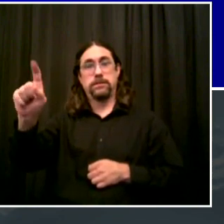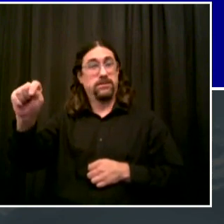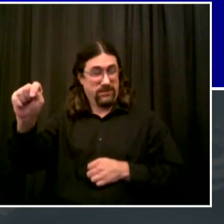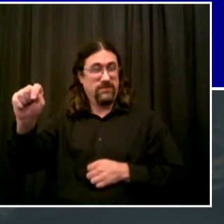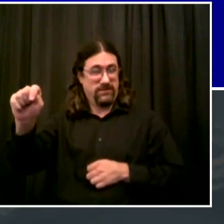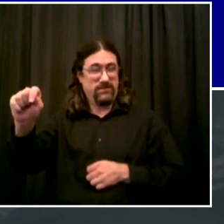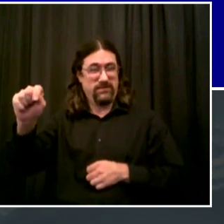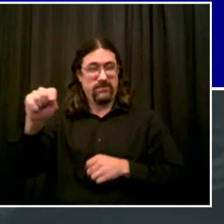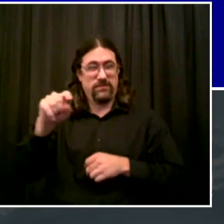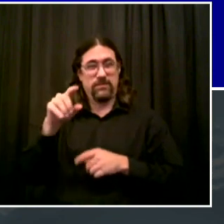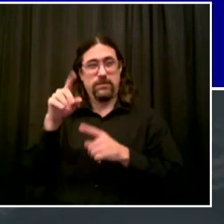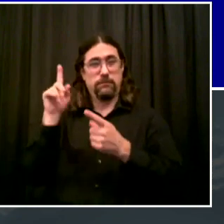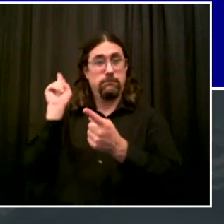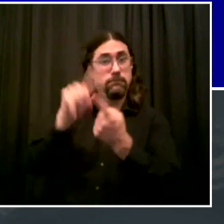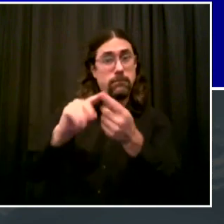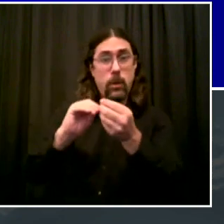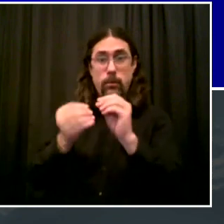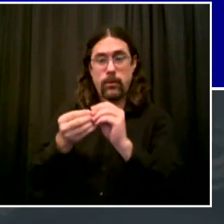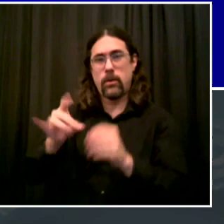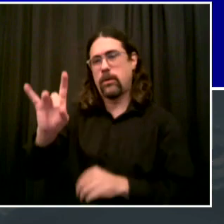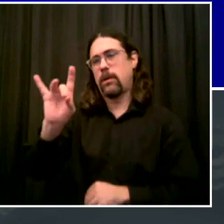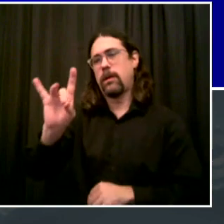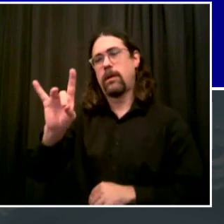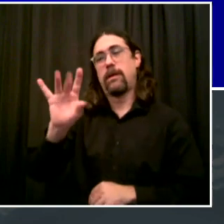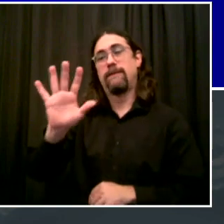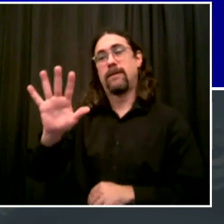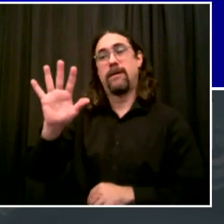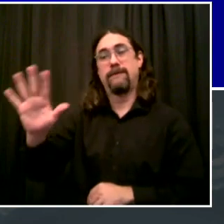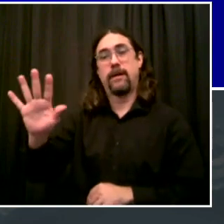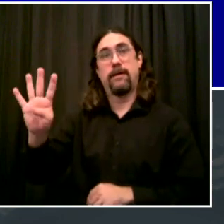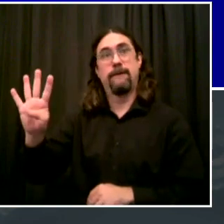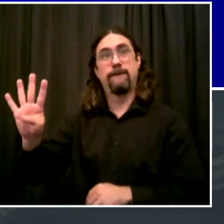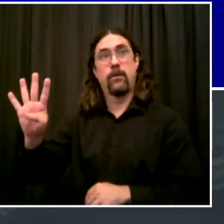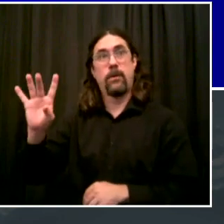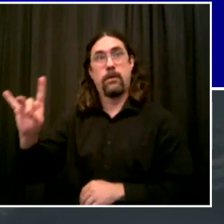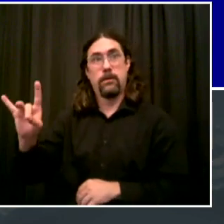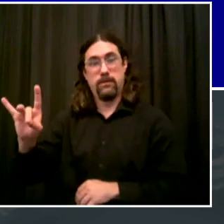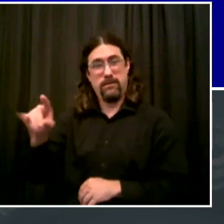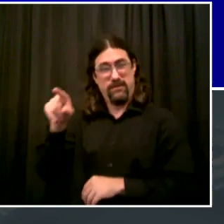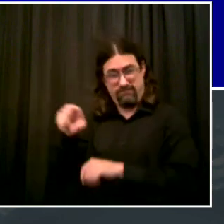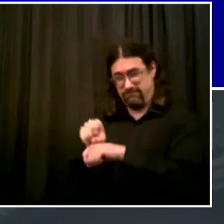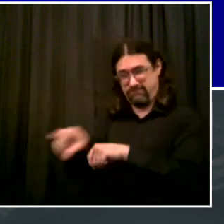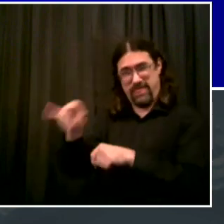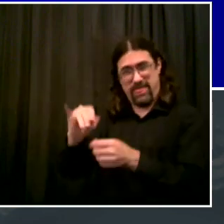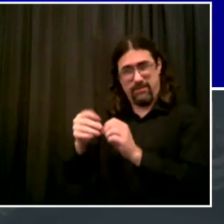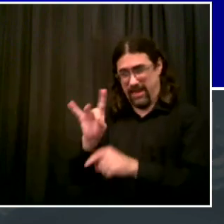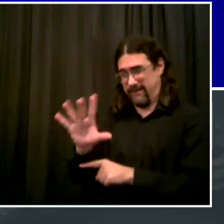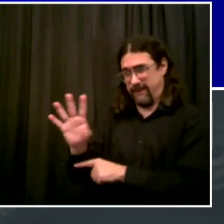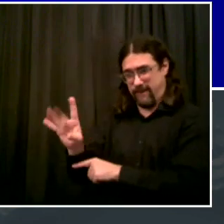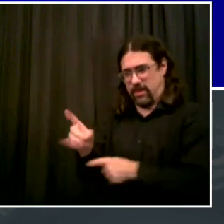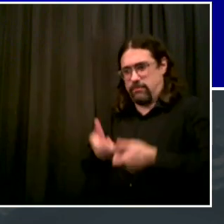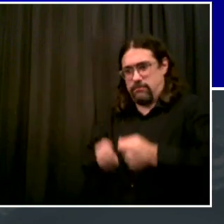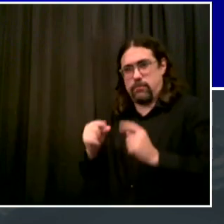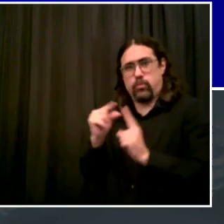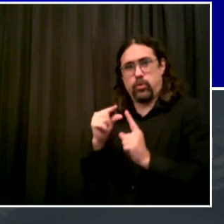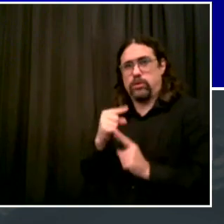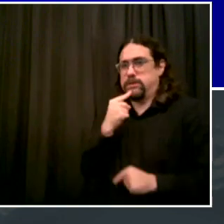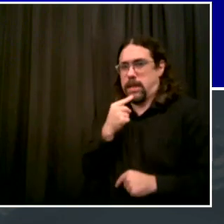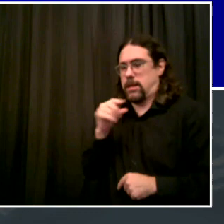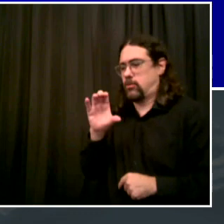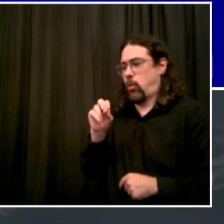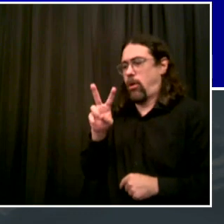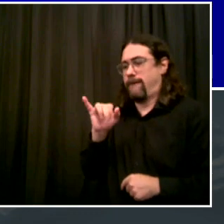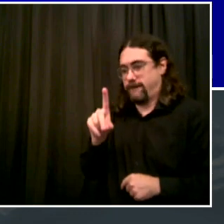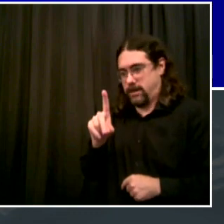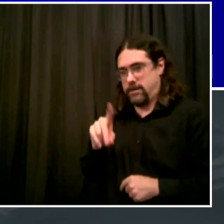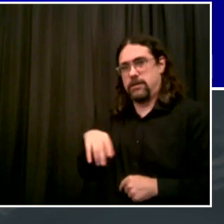deeper into communities, to educate people, to involve them, to make it easier for them to get the information they know, to get the testing, to know what to